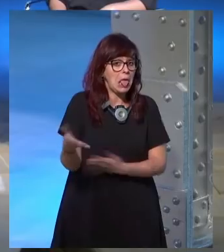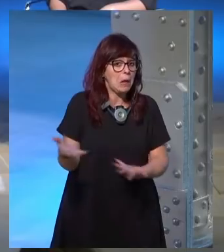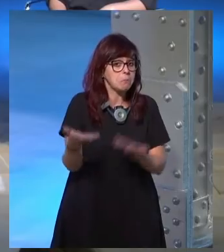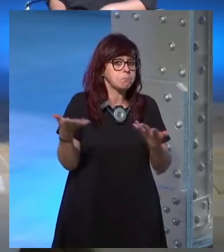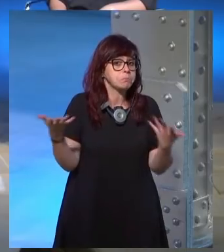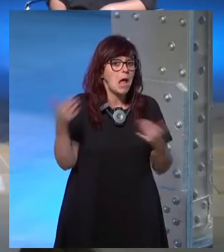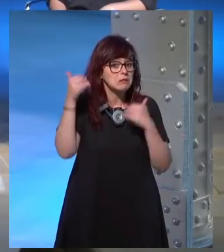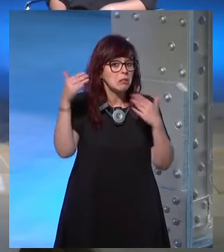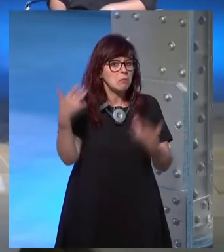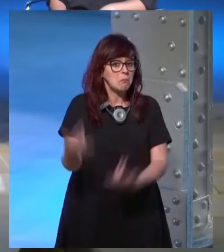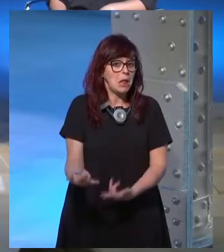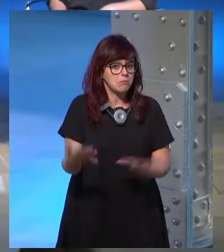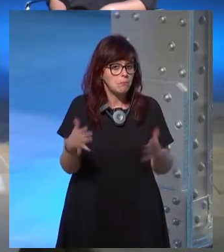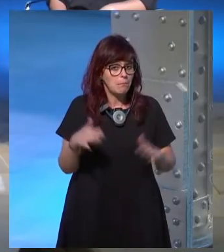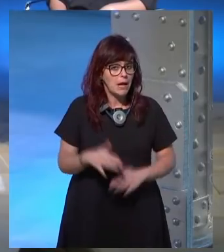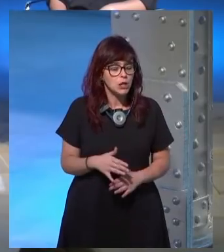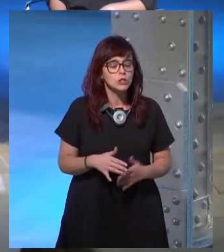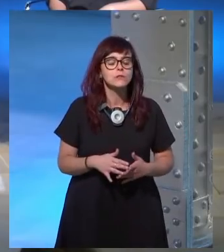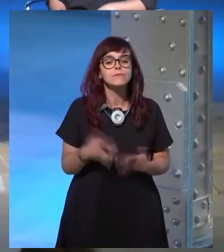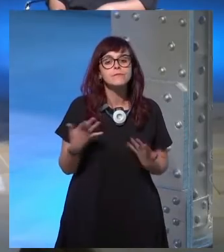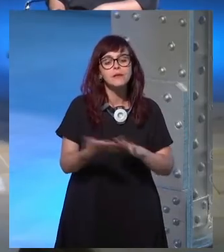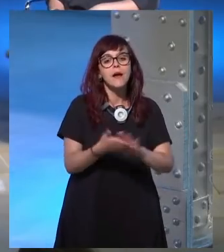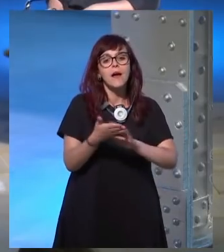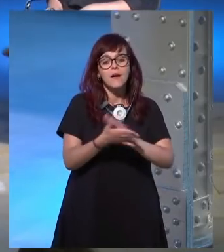Yeah. Mm-hmm.